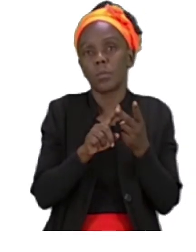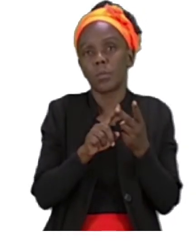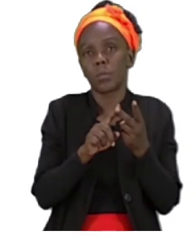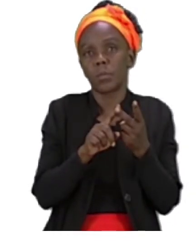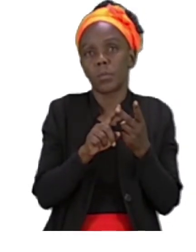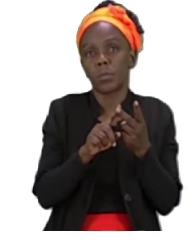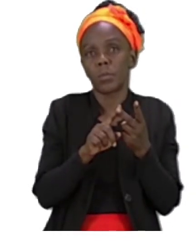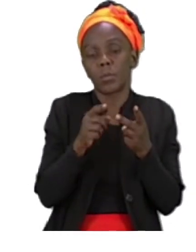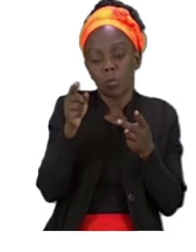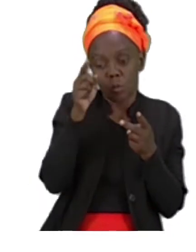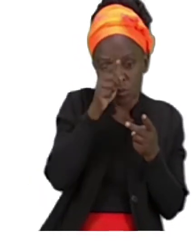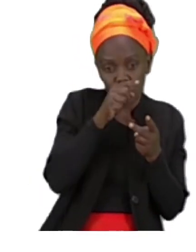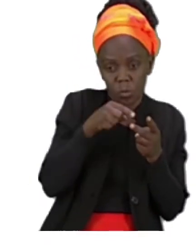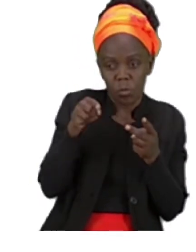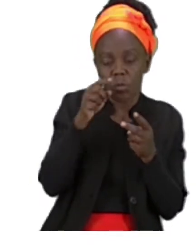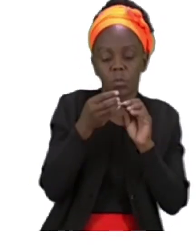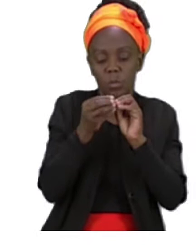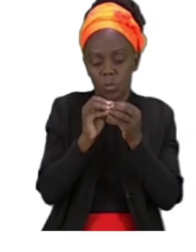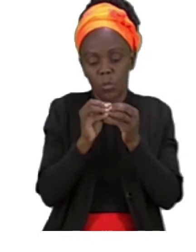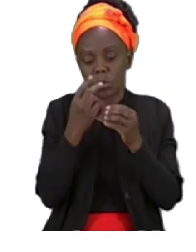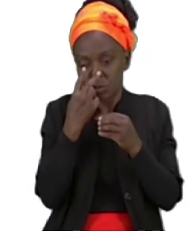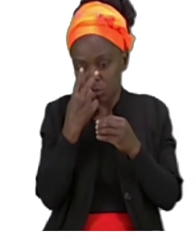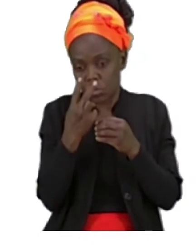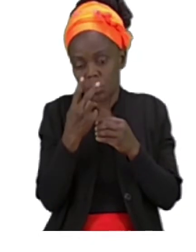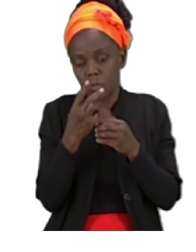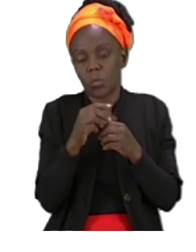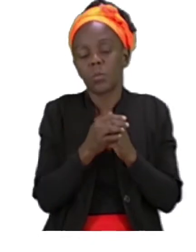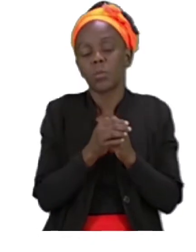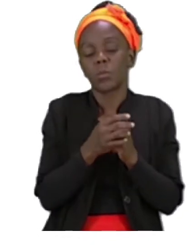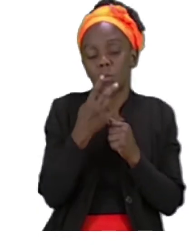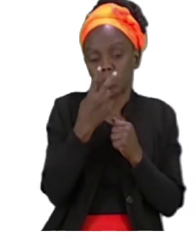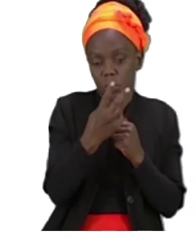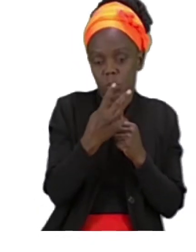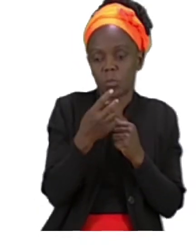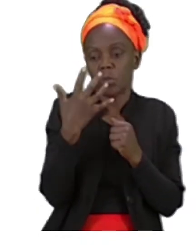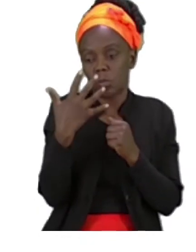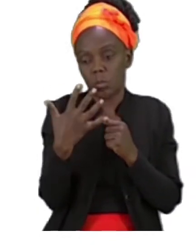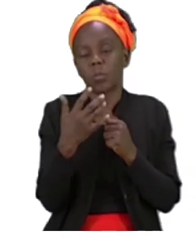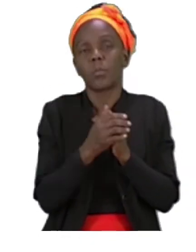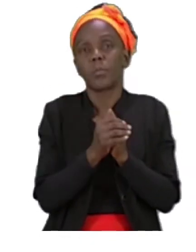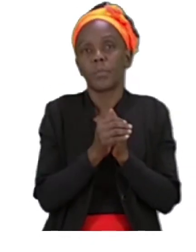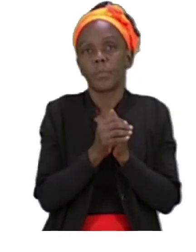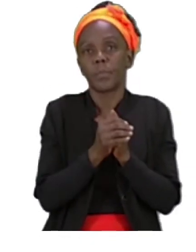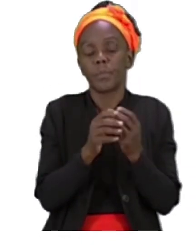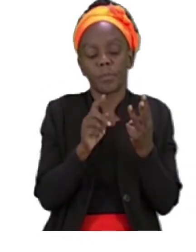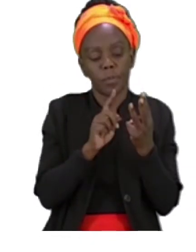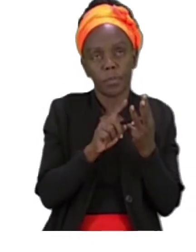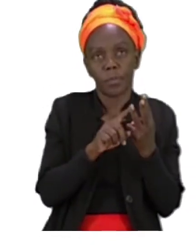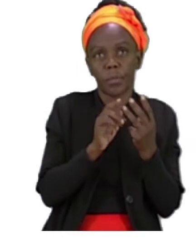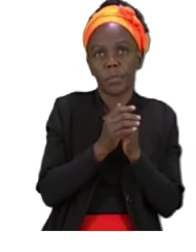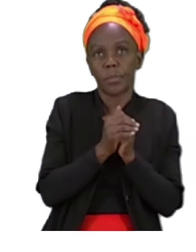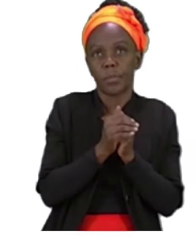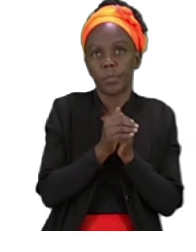have circled the numbers we can see, which is 2 and 5. And then number 3